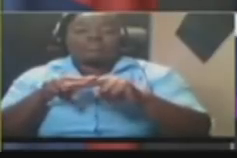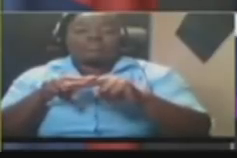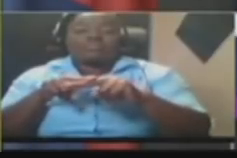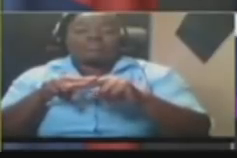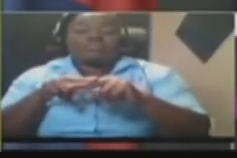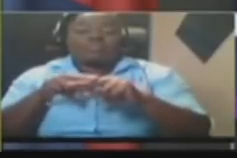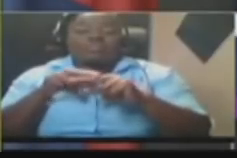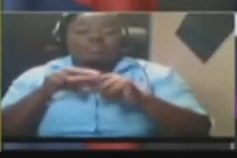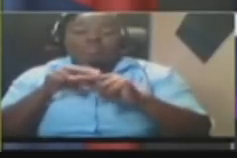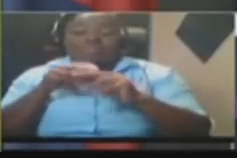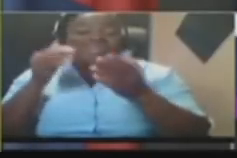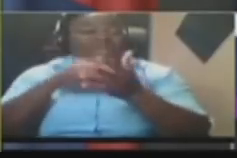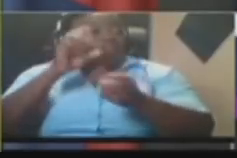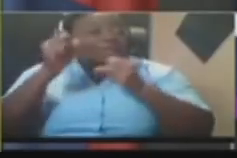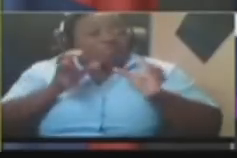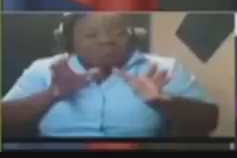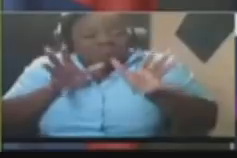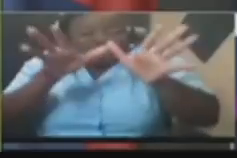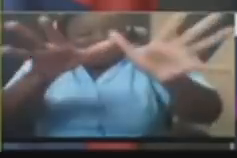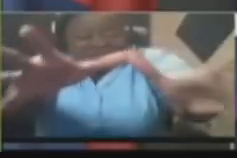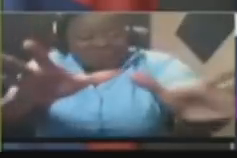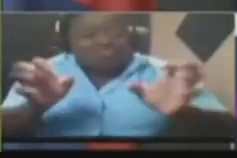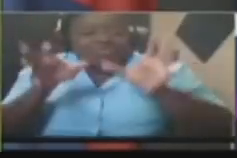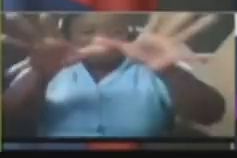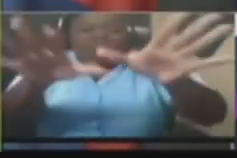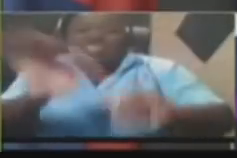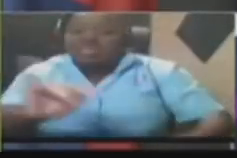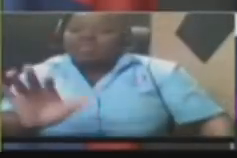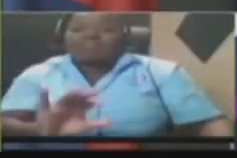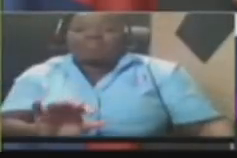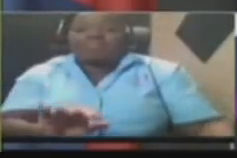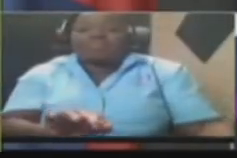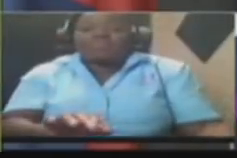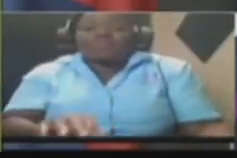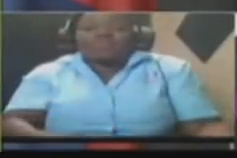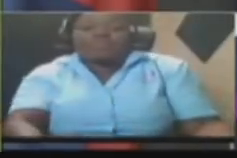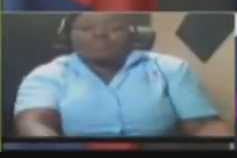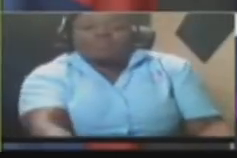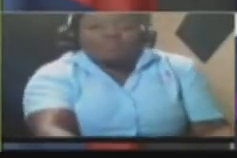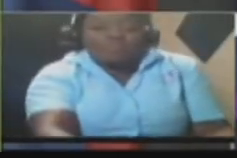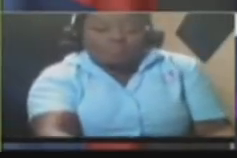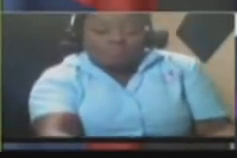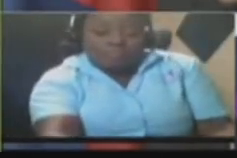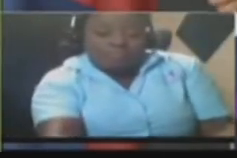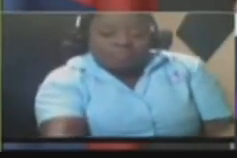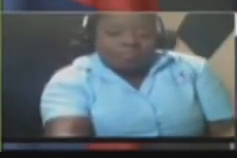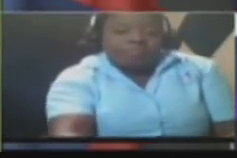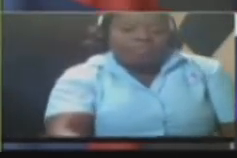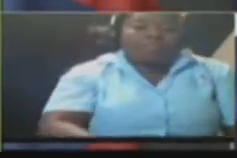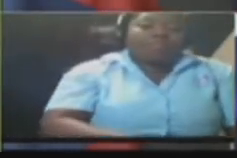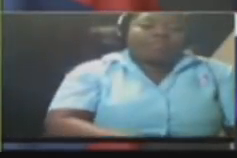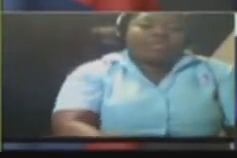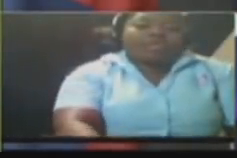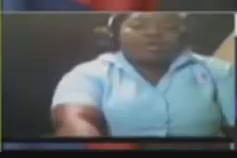the all of us go there same time and create a problem that could be avoided. Let's have a steady stream,